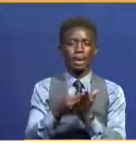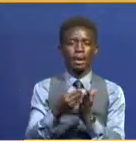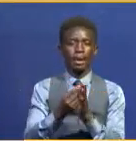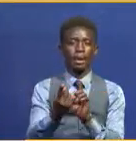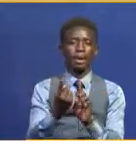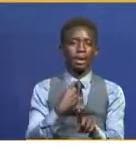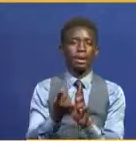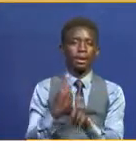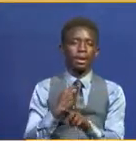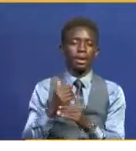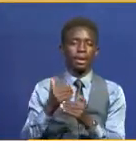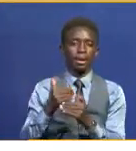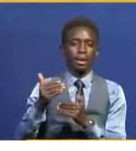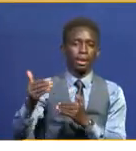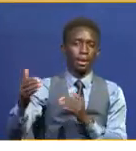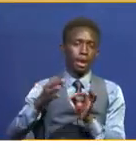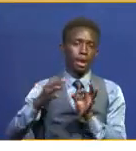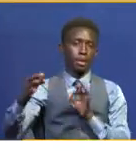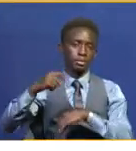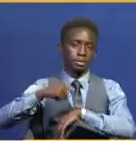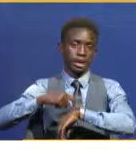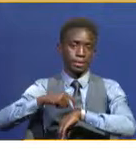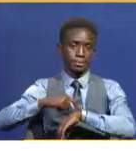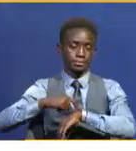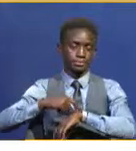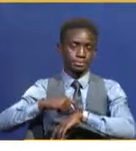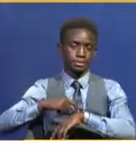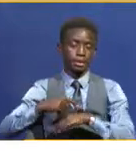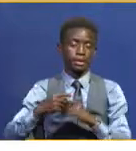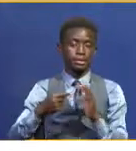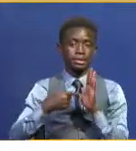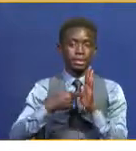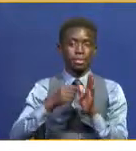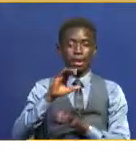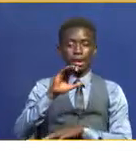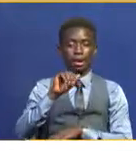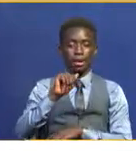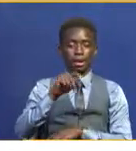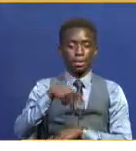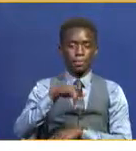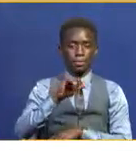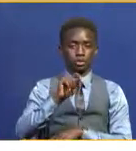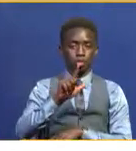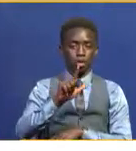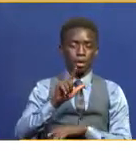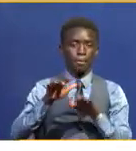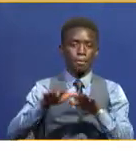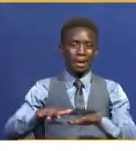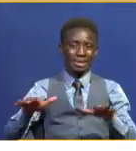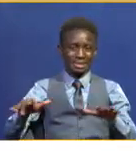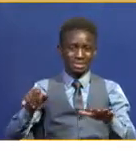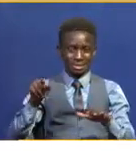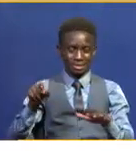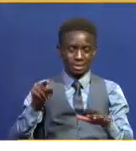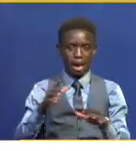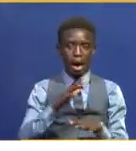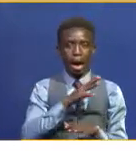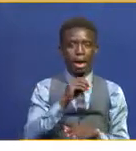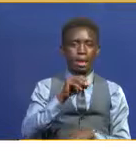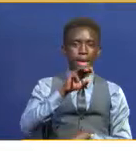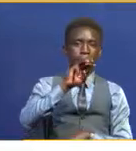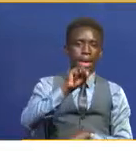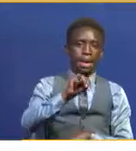with a regulated entity, because, for instance, the Capital Markets Authority mandates money market funds and other unit